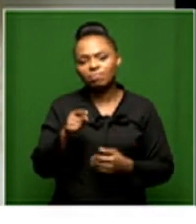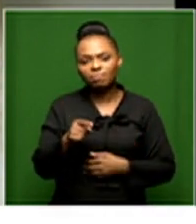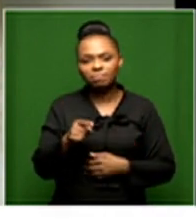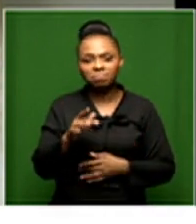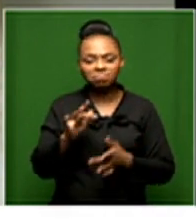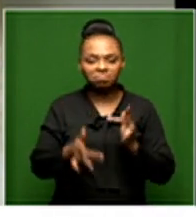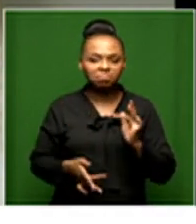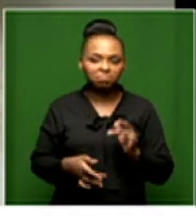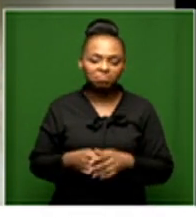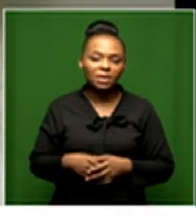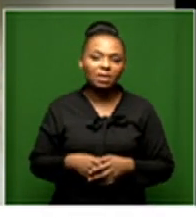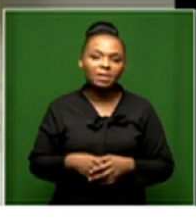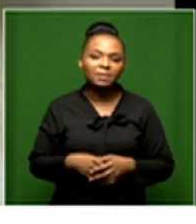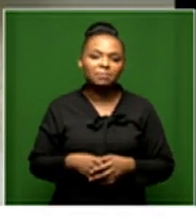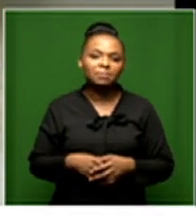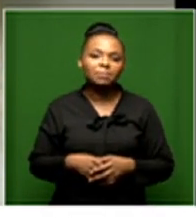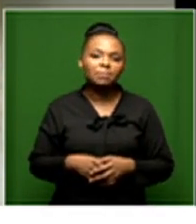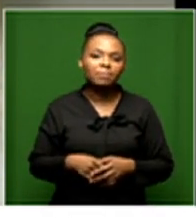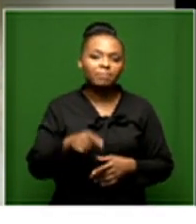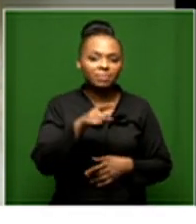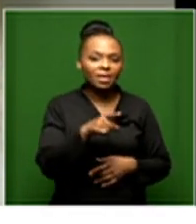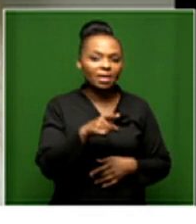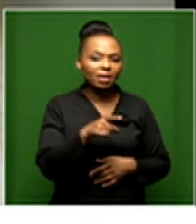the stay-at-home trend,